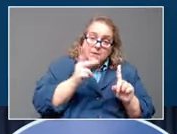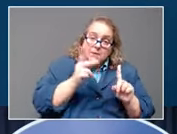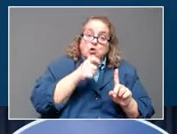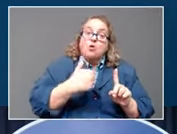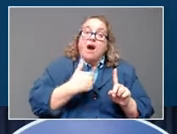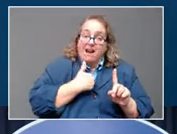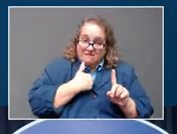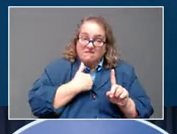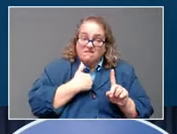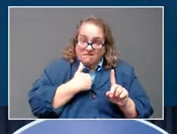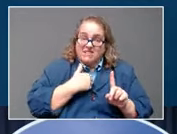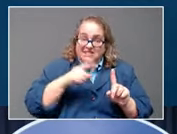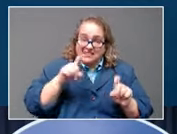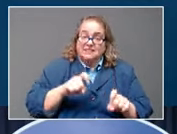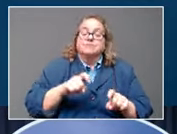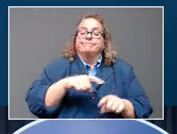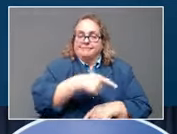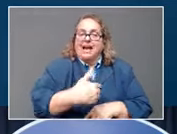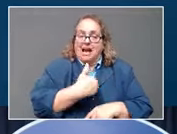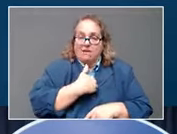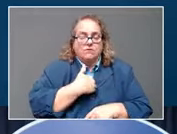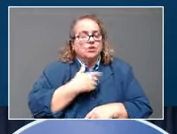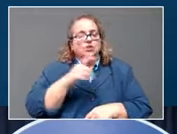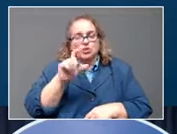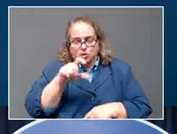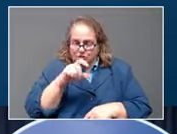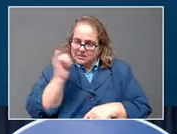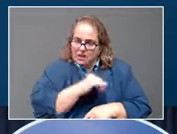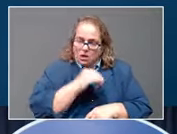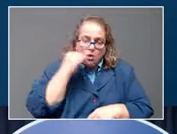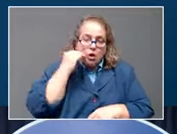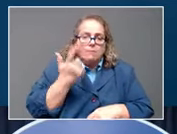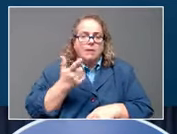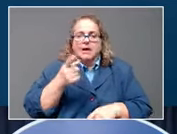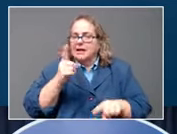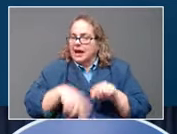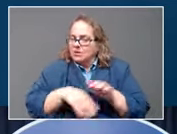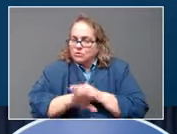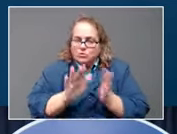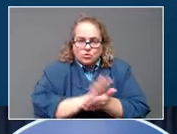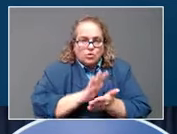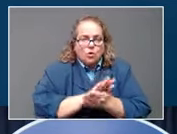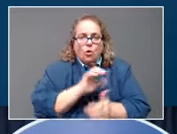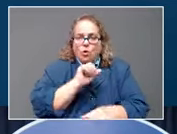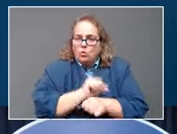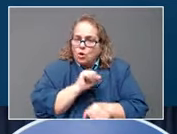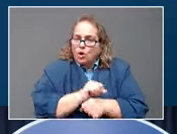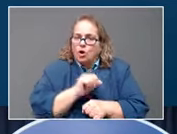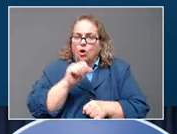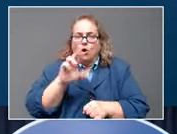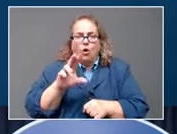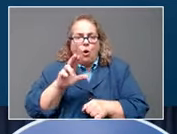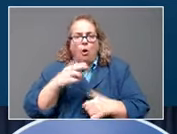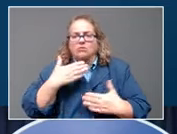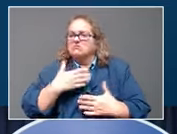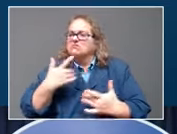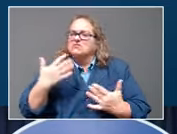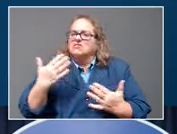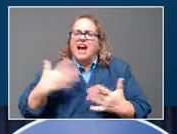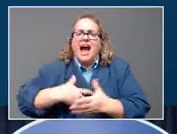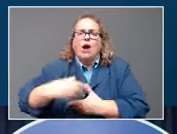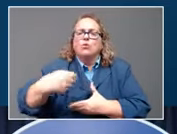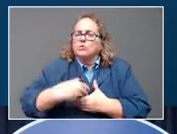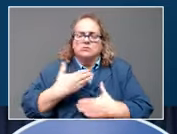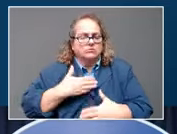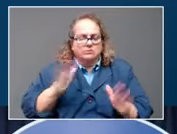to further engage in school, work, and leisure activities with more safety and less disruption. So that's the future, is